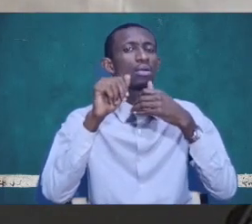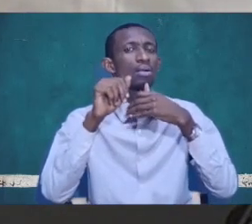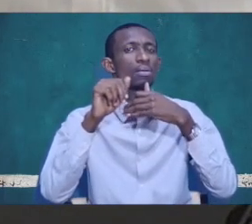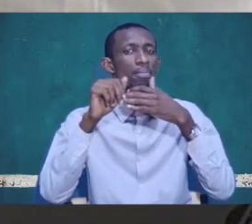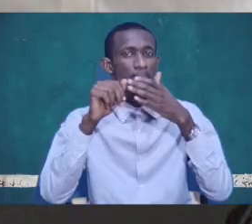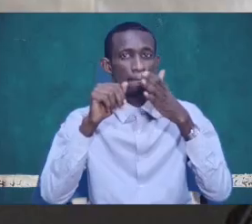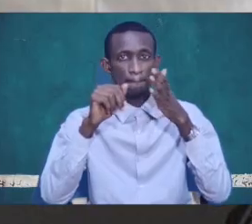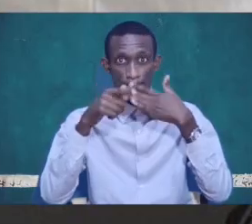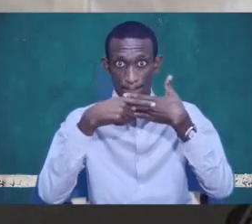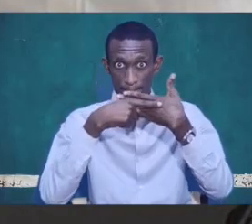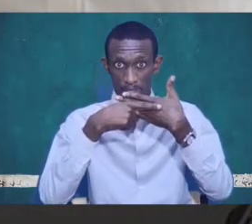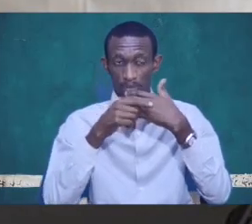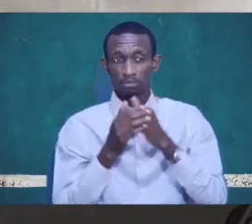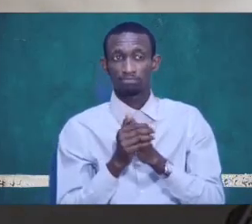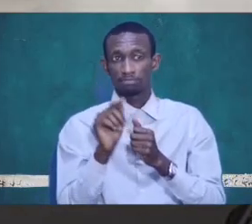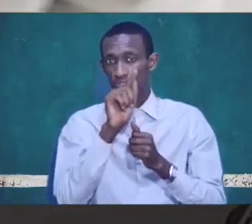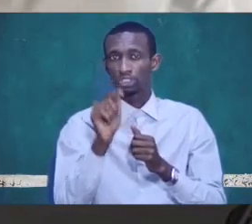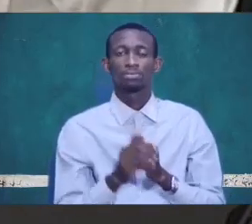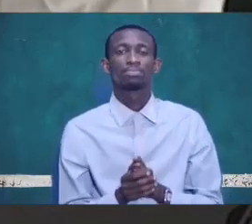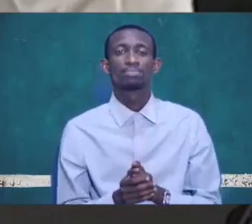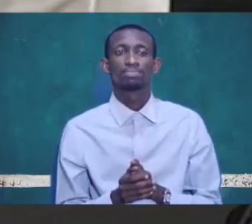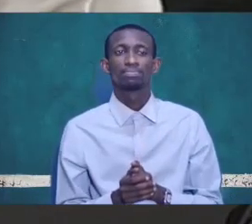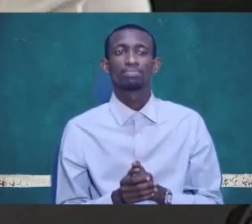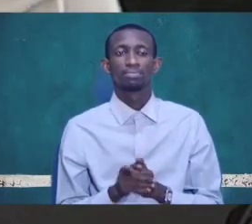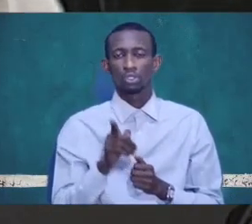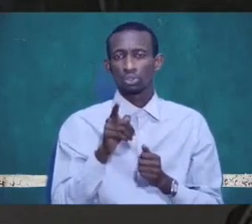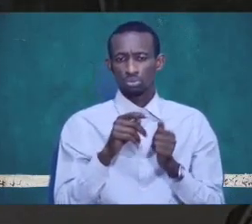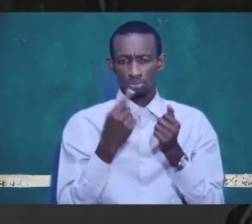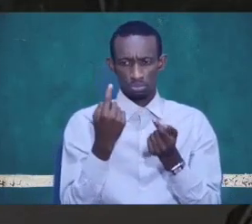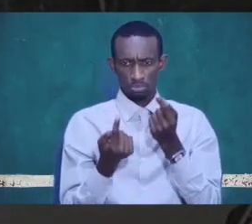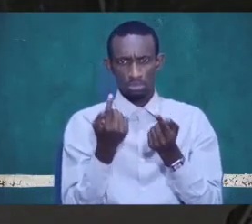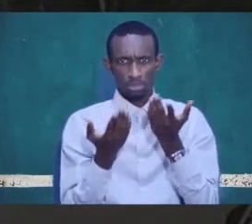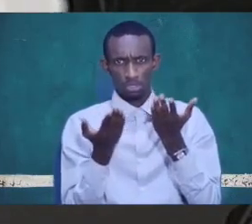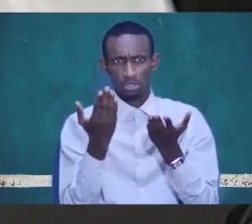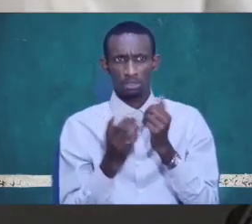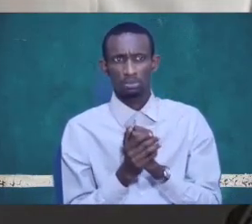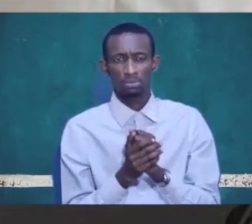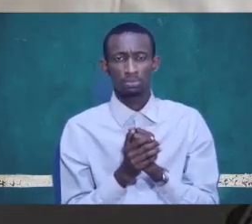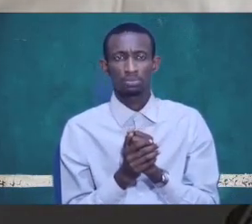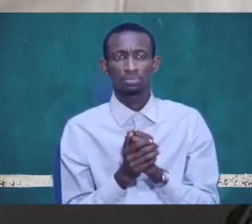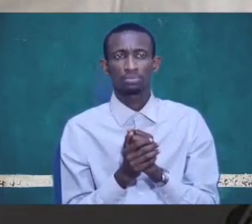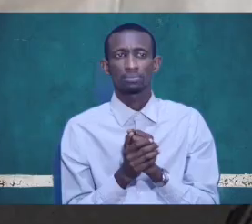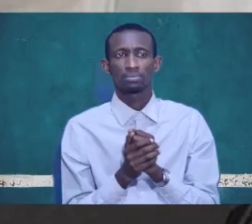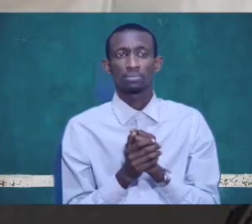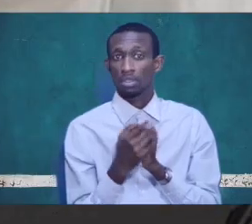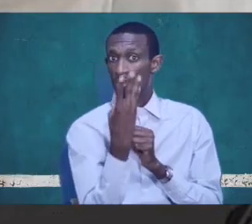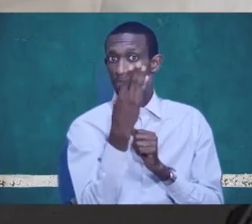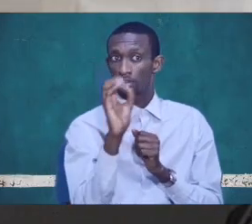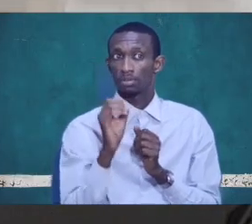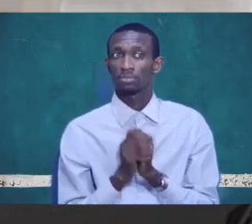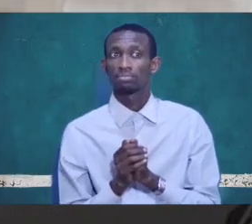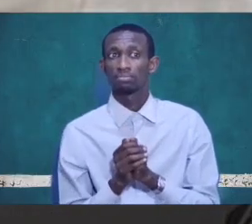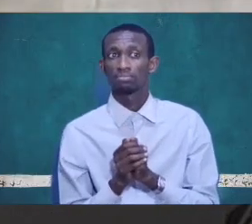Z. And considering the example we have here, it will be 40,